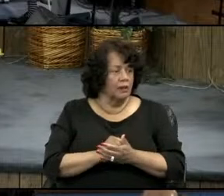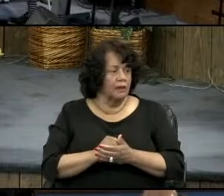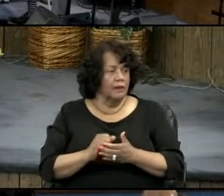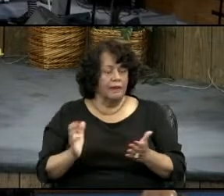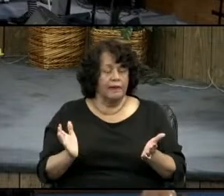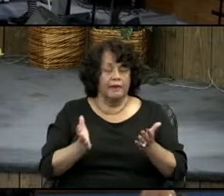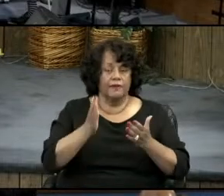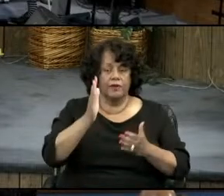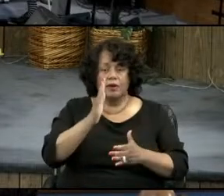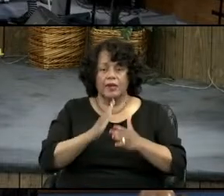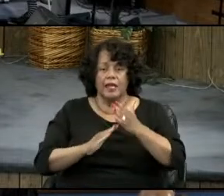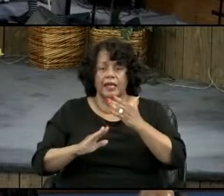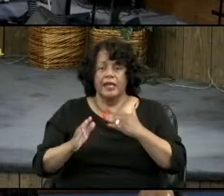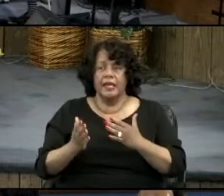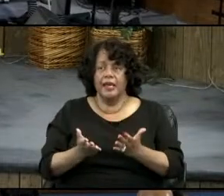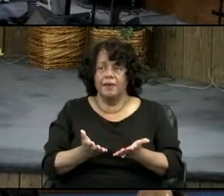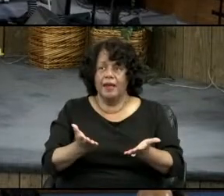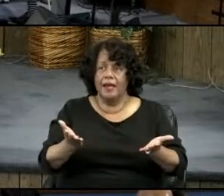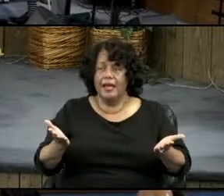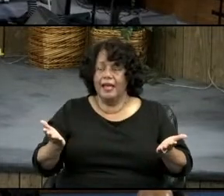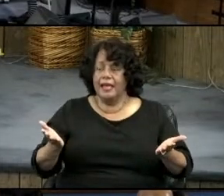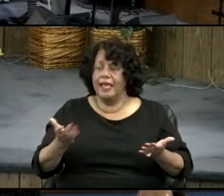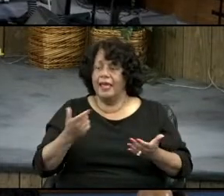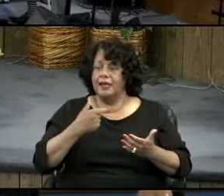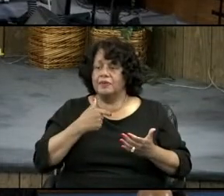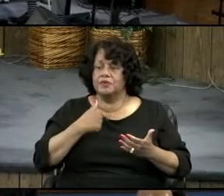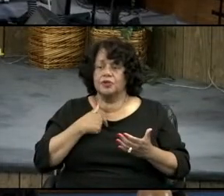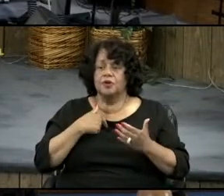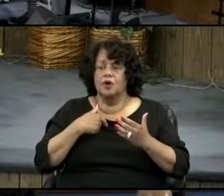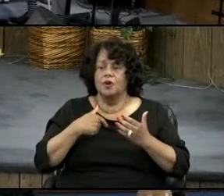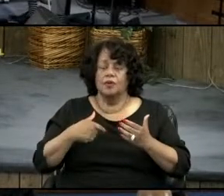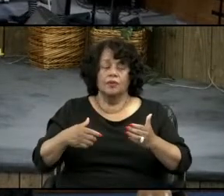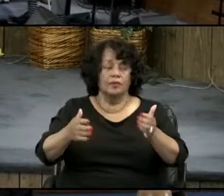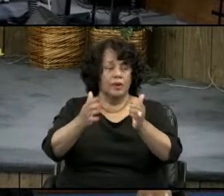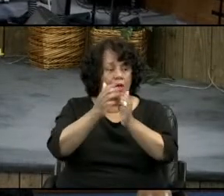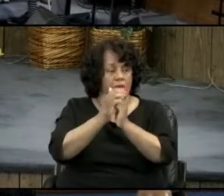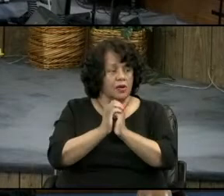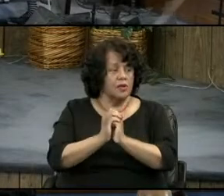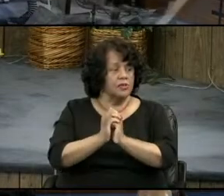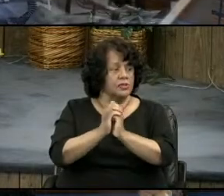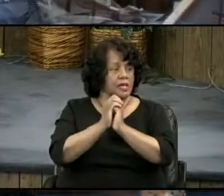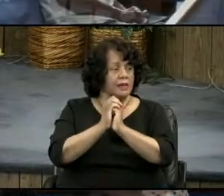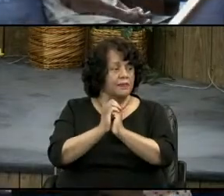lift your hands and tell the Lord, here I am. Here I am to